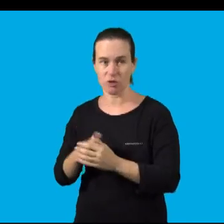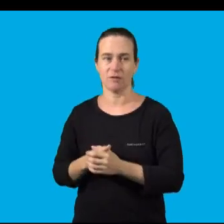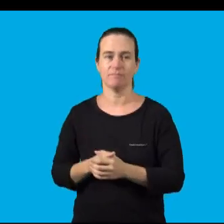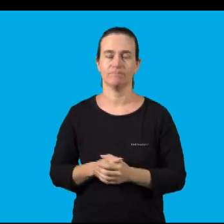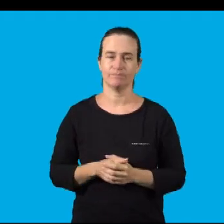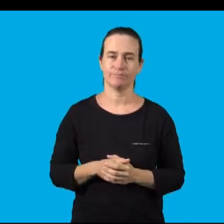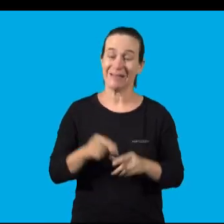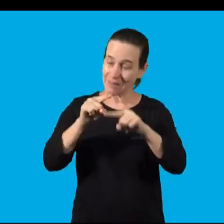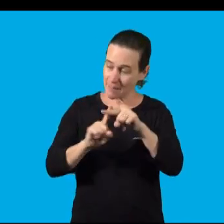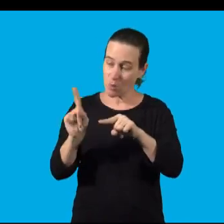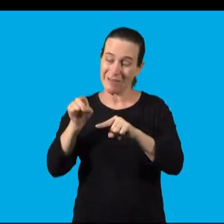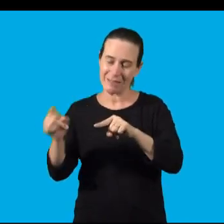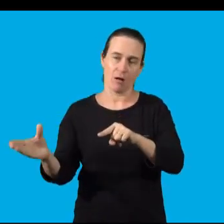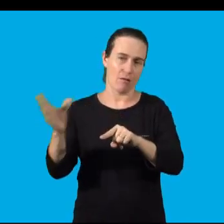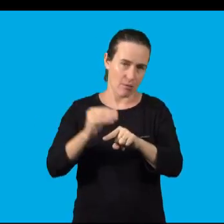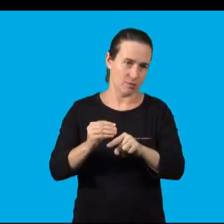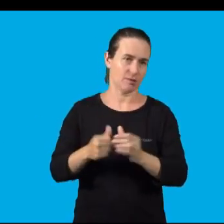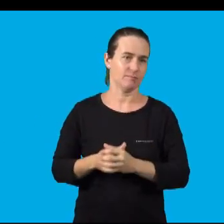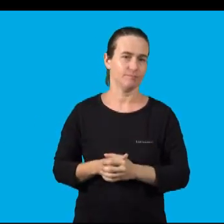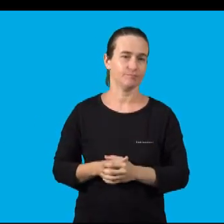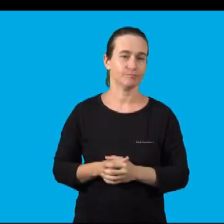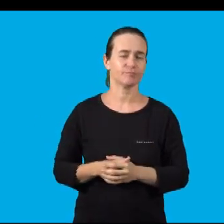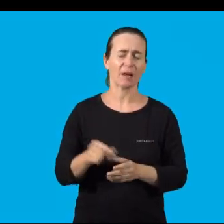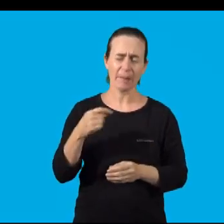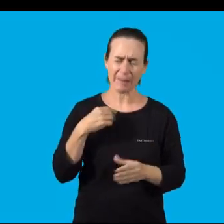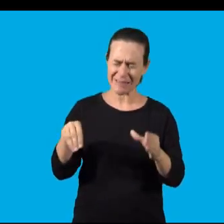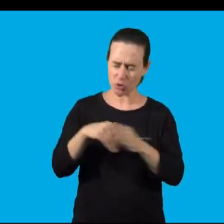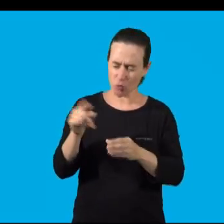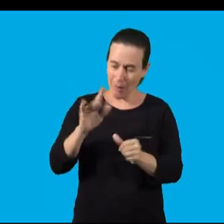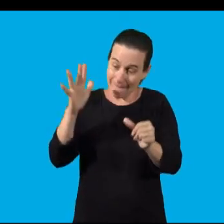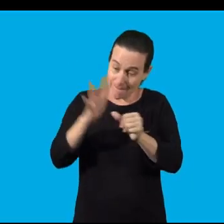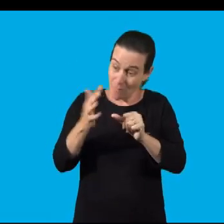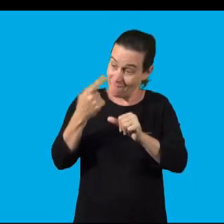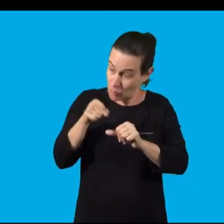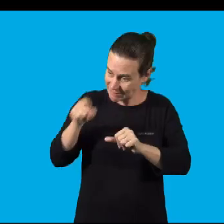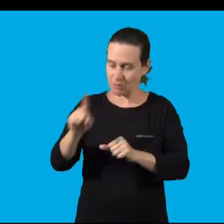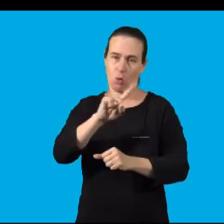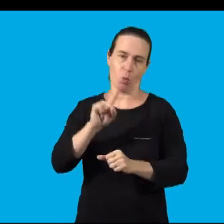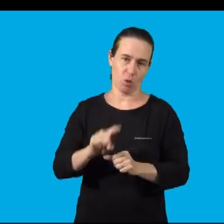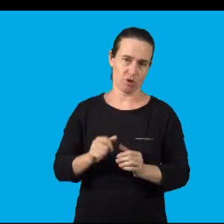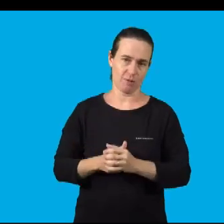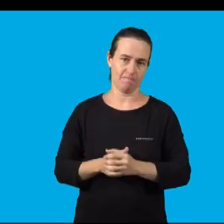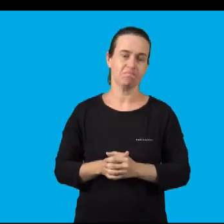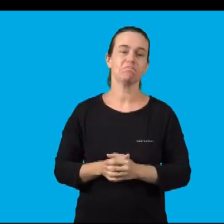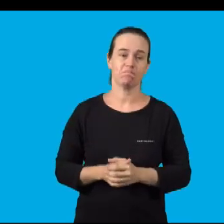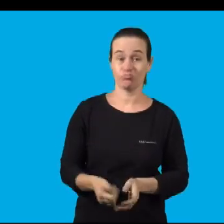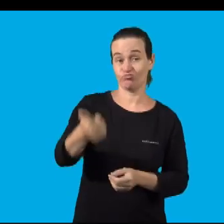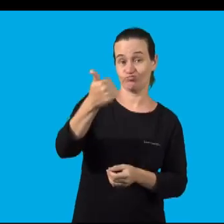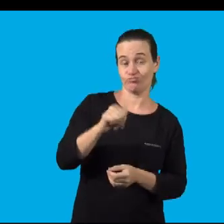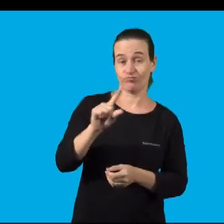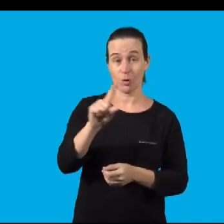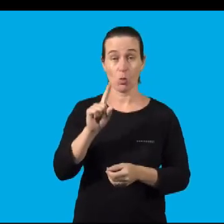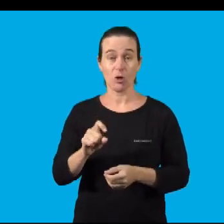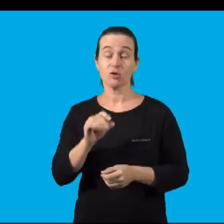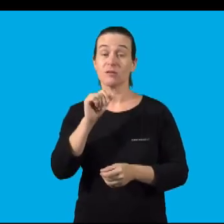parameters set by the question and only include the most relevant points. Questions